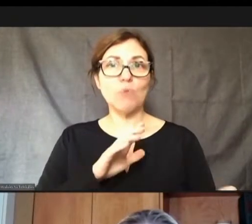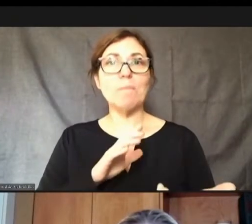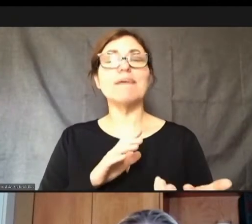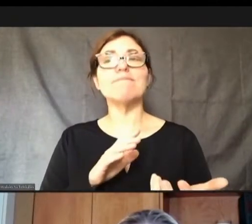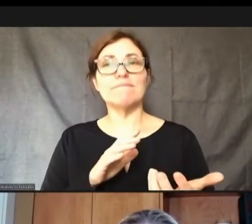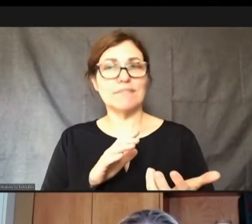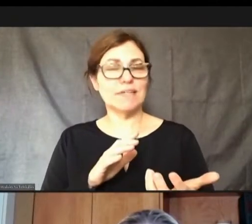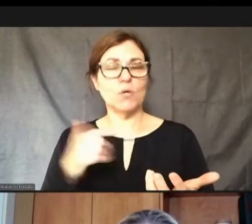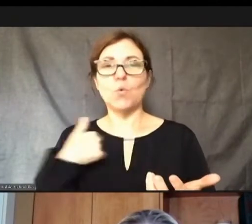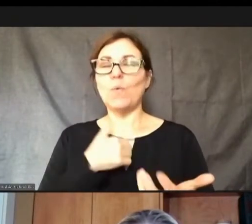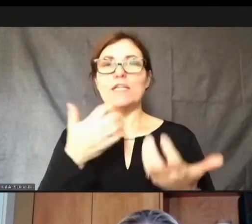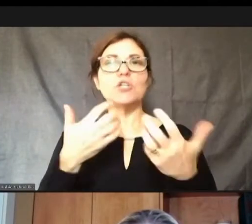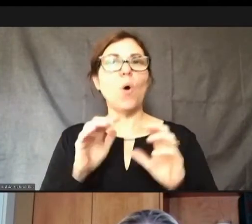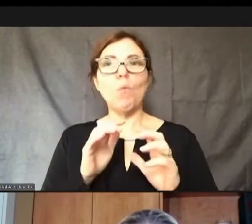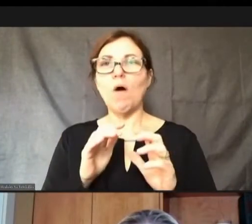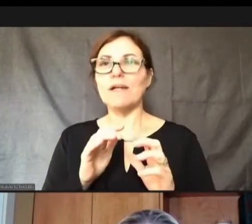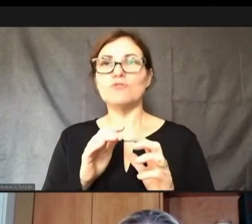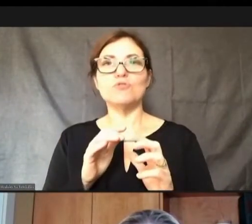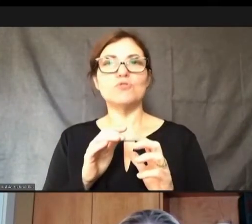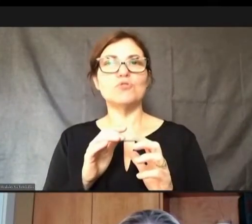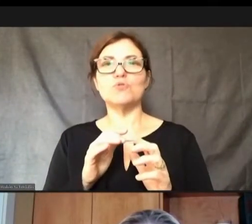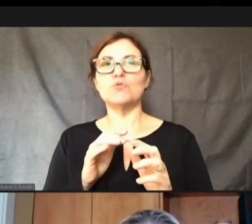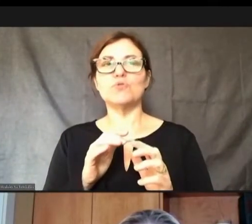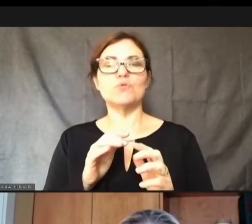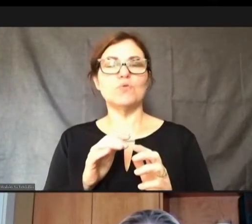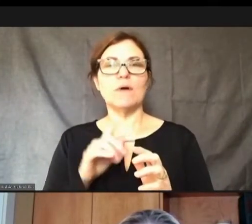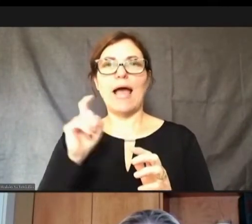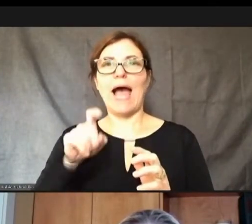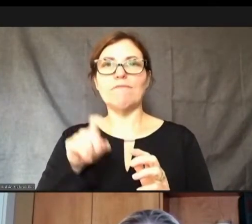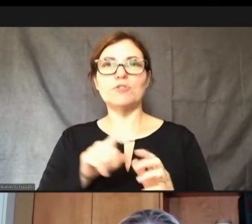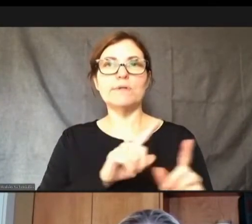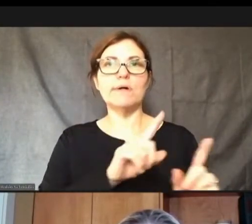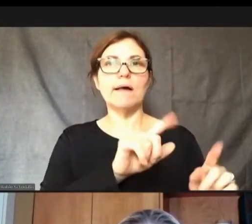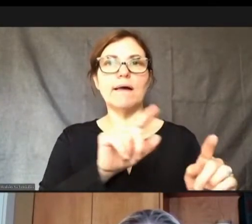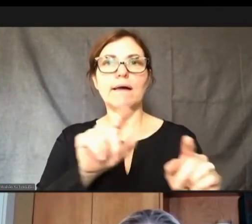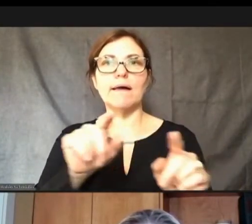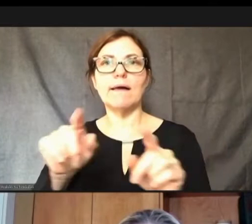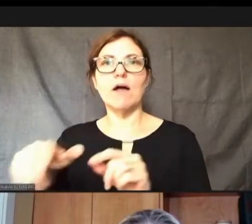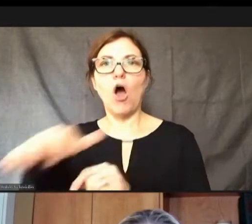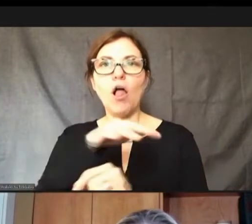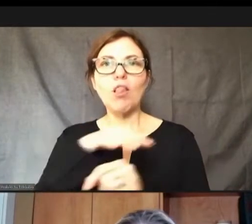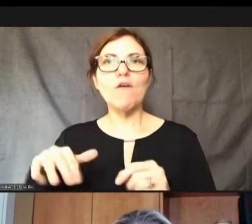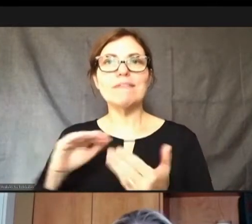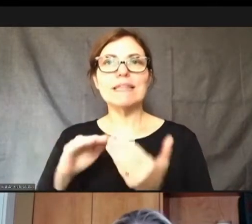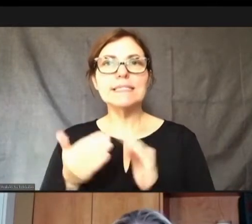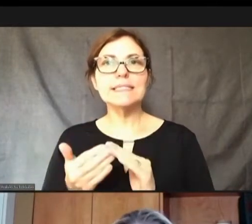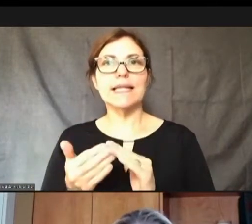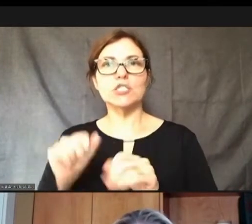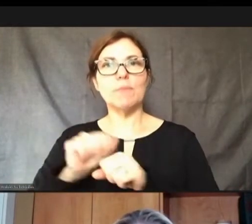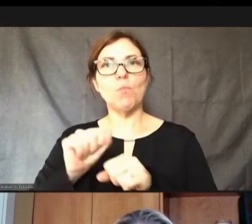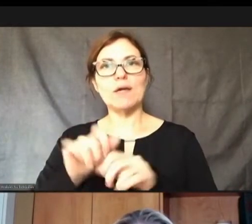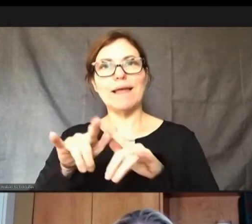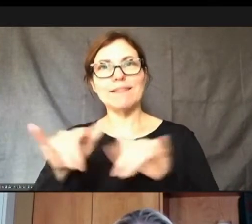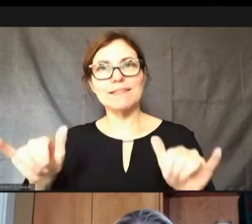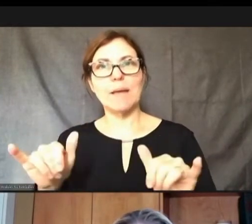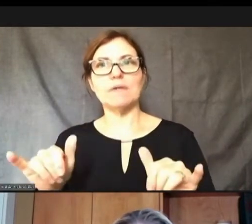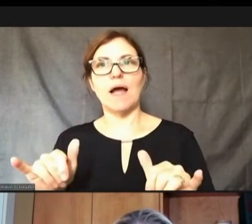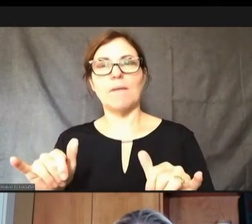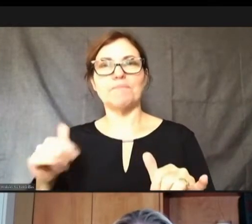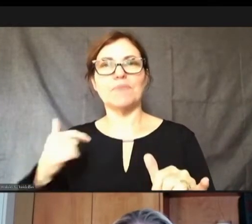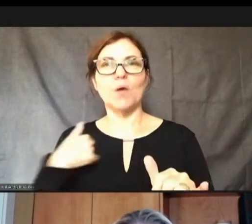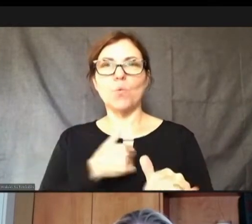be in every corner of the city every year doing this kind of work at the same time. So that you do want to kind of phase some of this